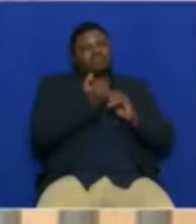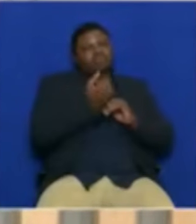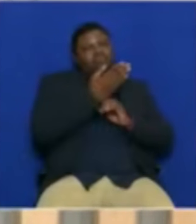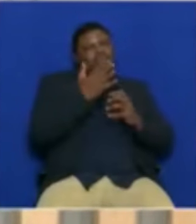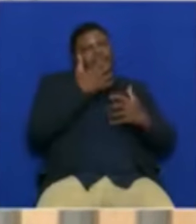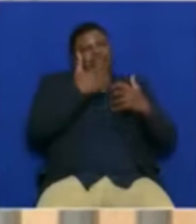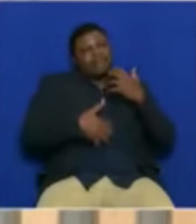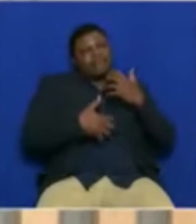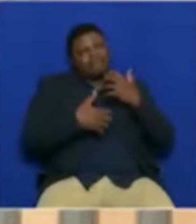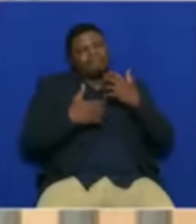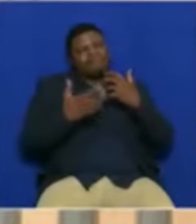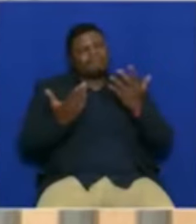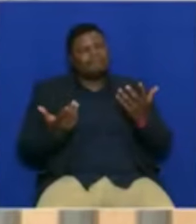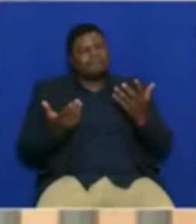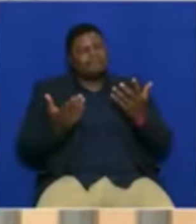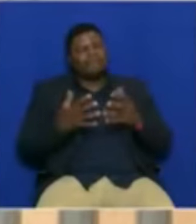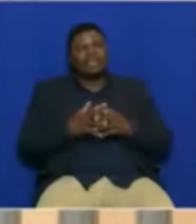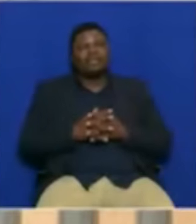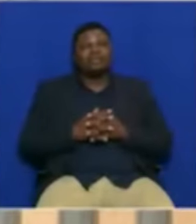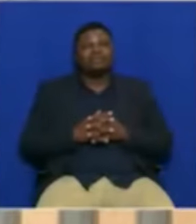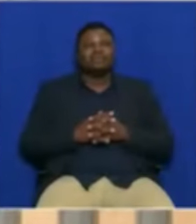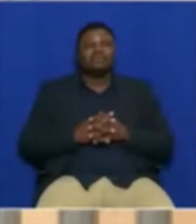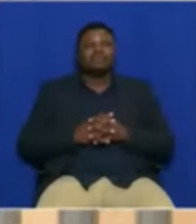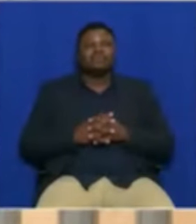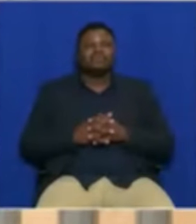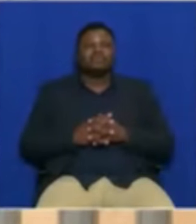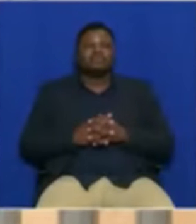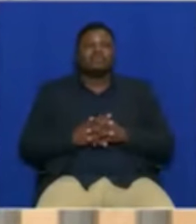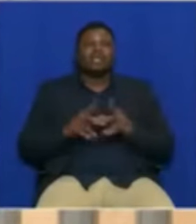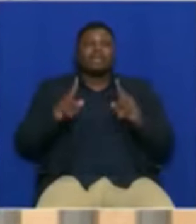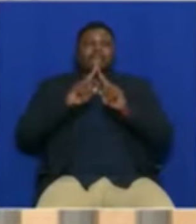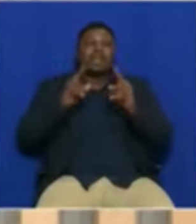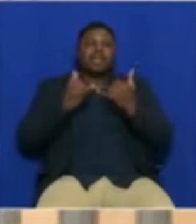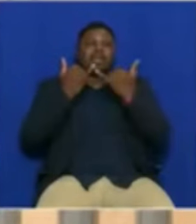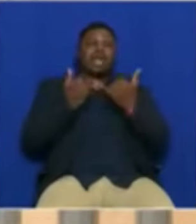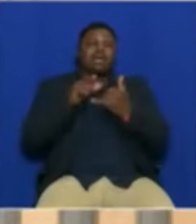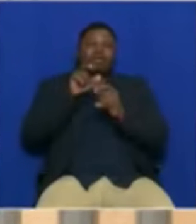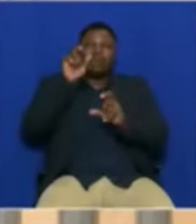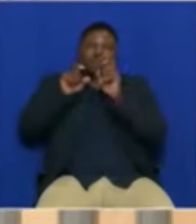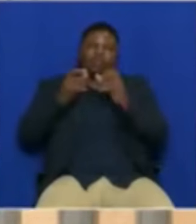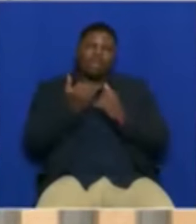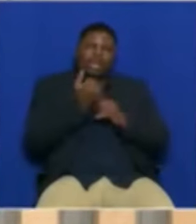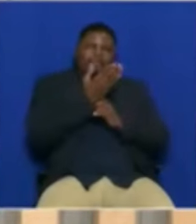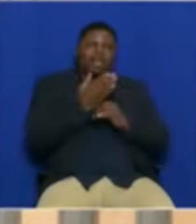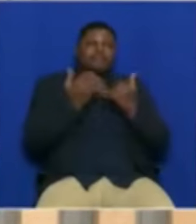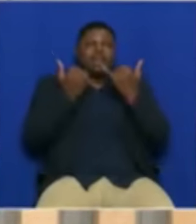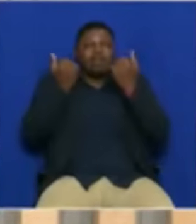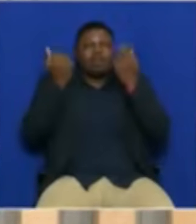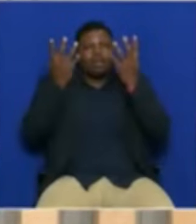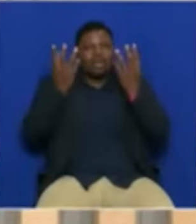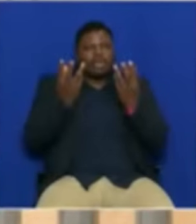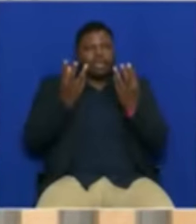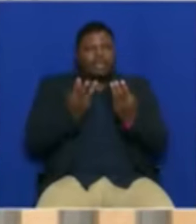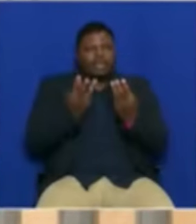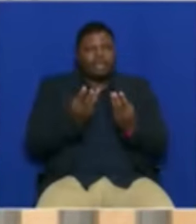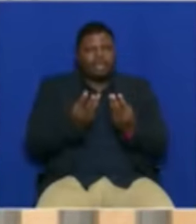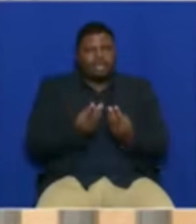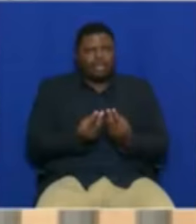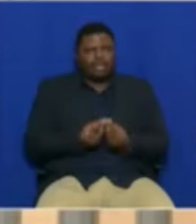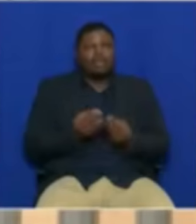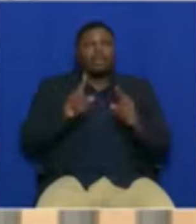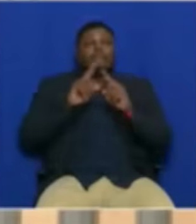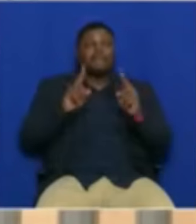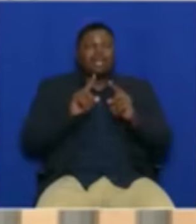the number has sort of whittled down now. At 408, at the top, it